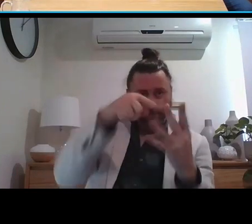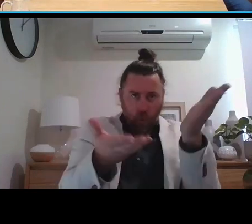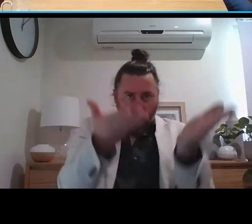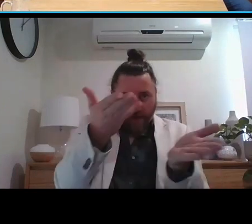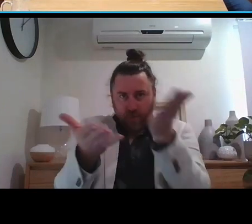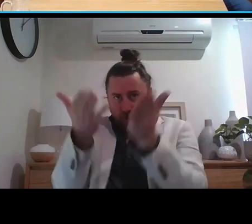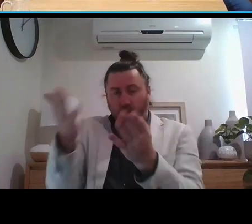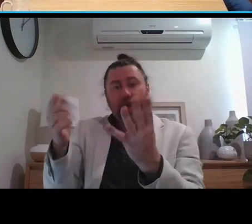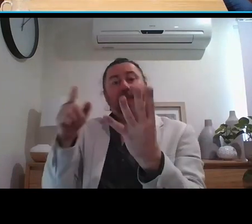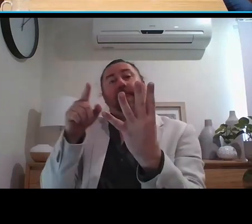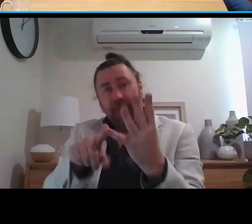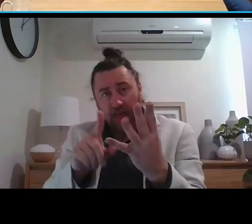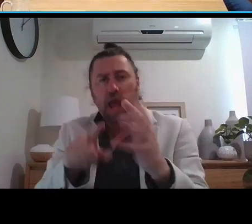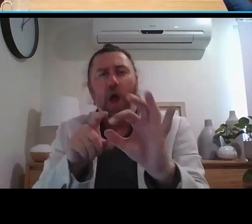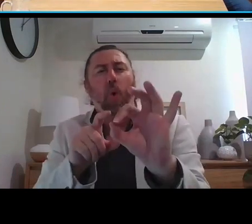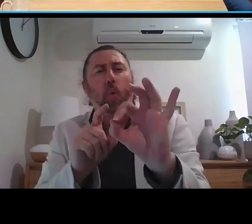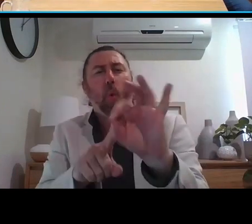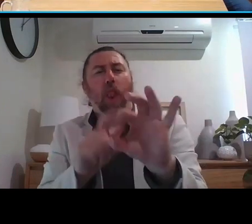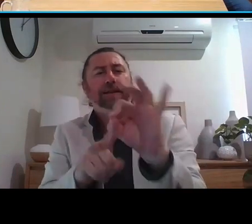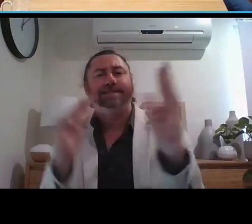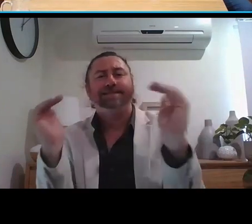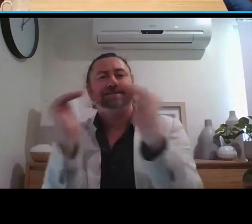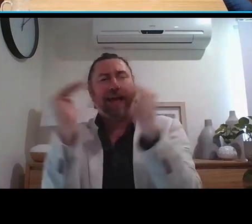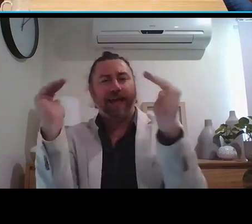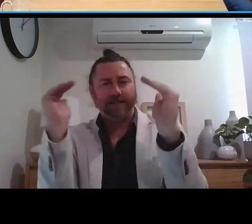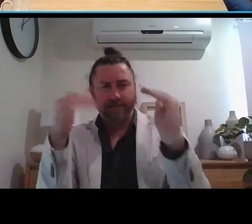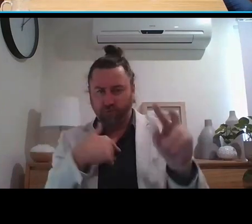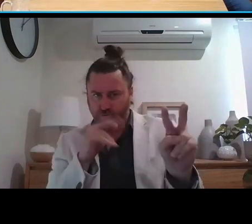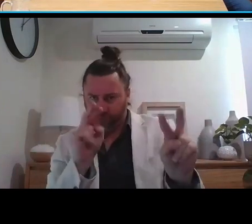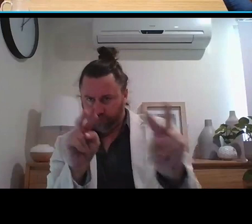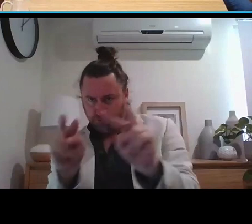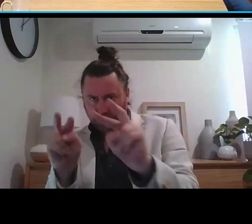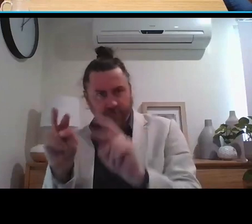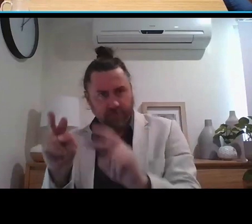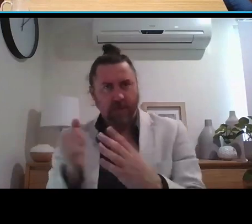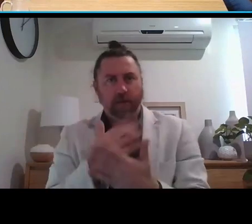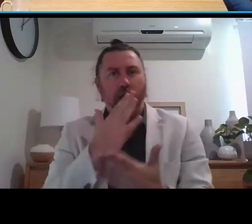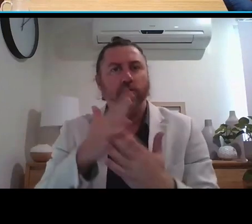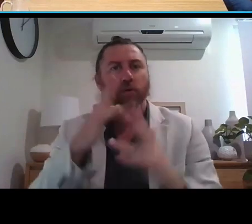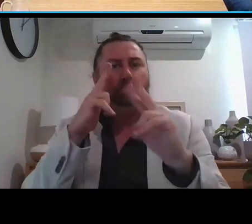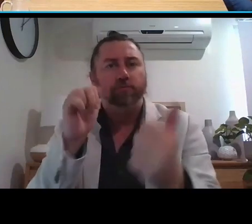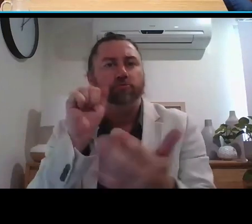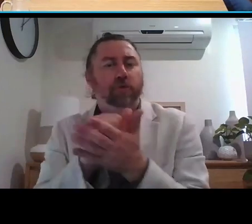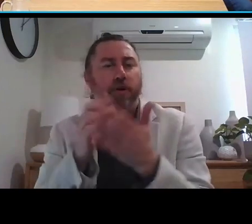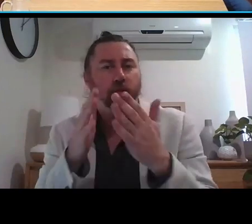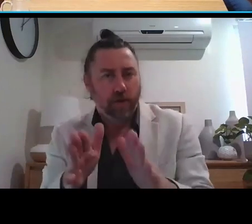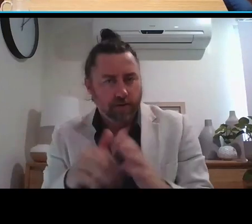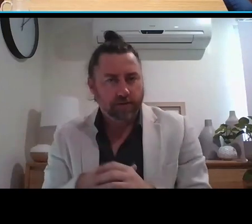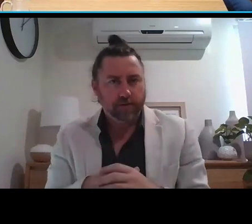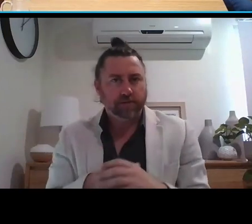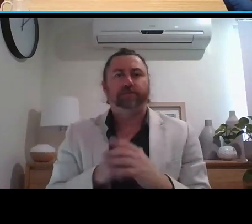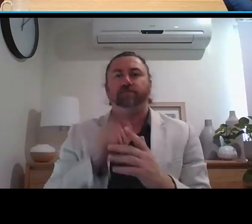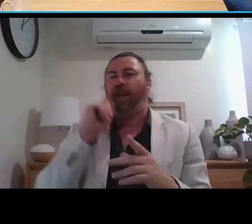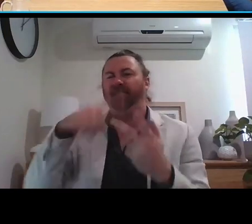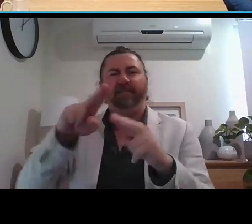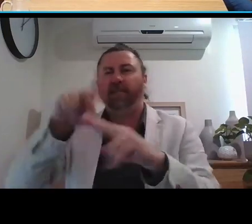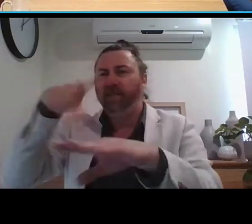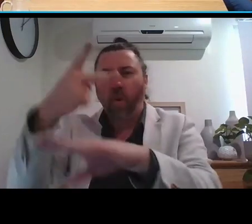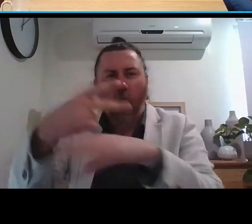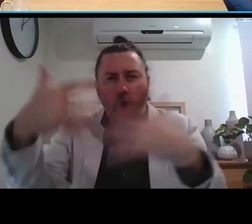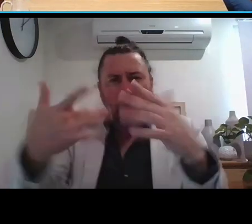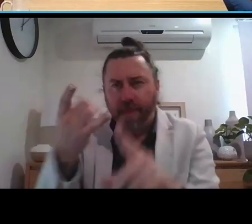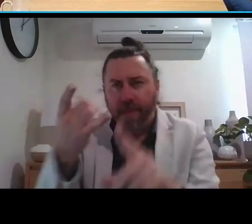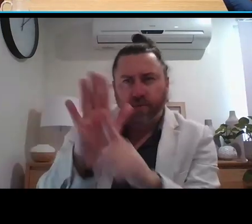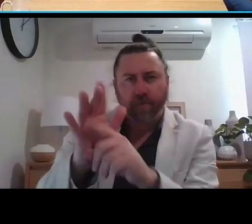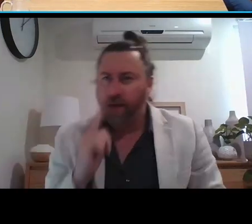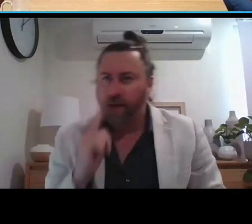Quality measures. Quality measures measure crucial areas of care, including balls and major injury, unplanned